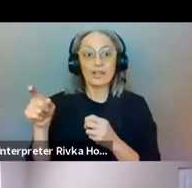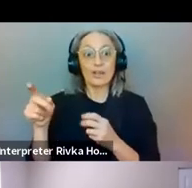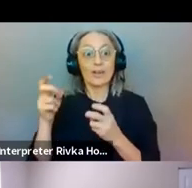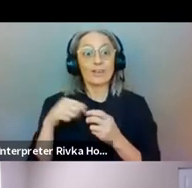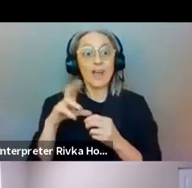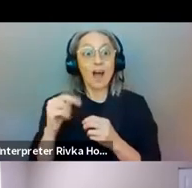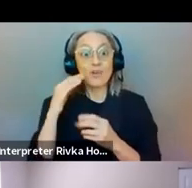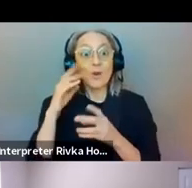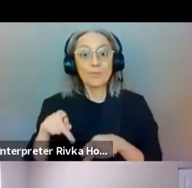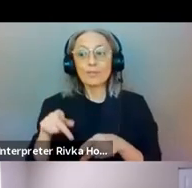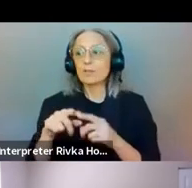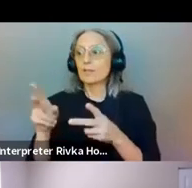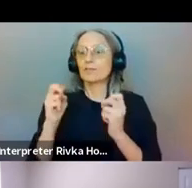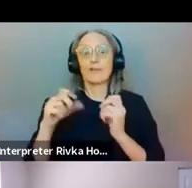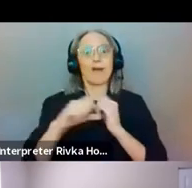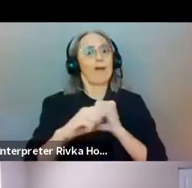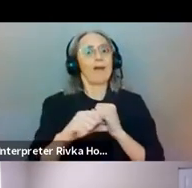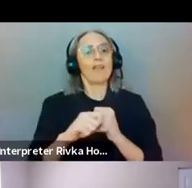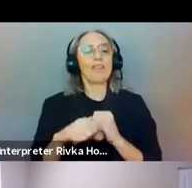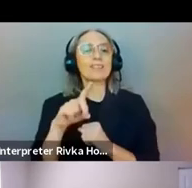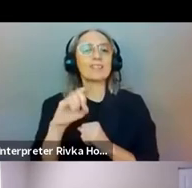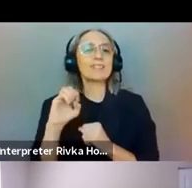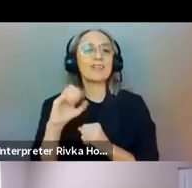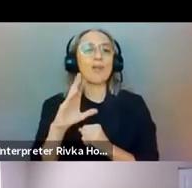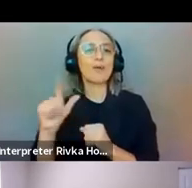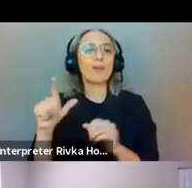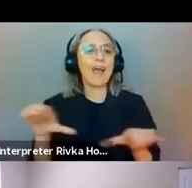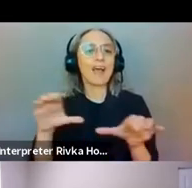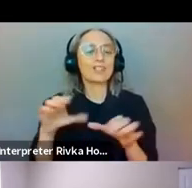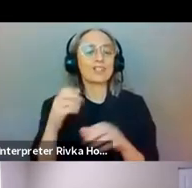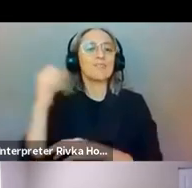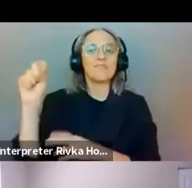act as well. You know, whose knowledge are we gonna push forward and celebrate?